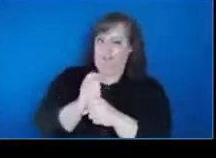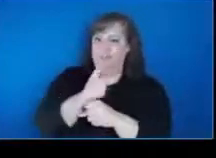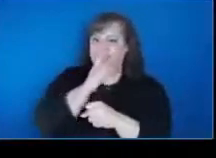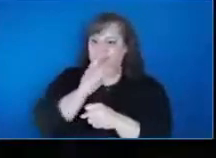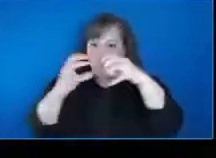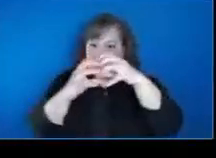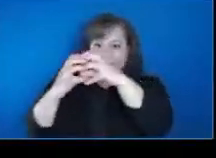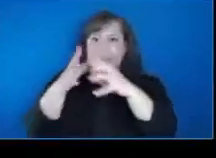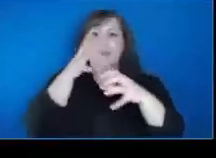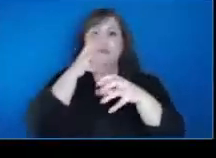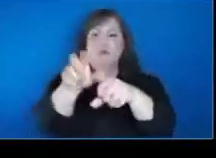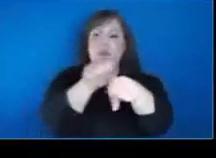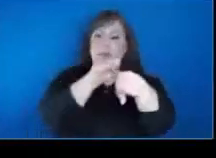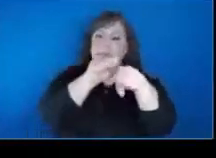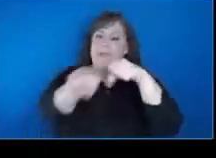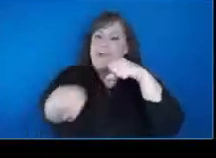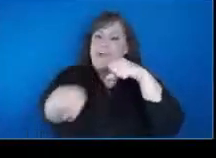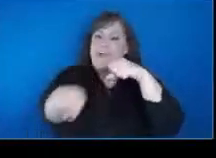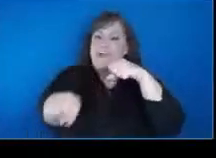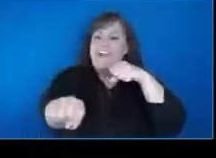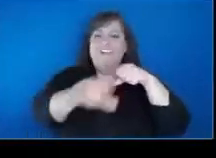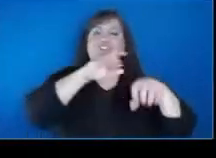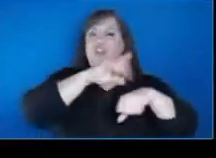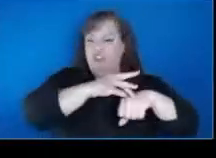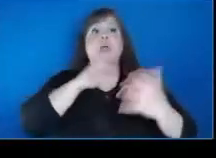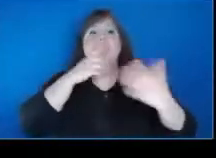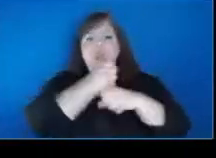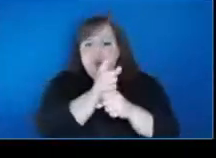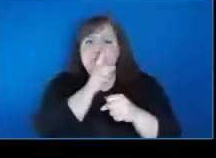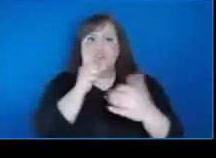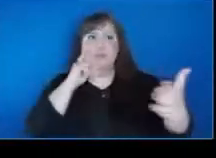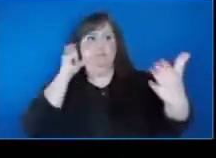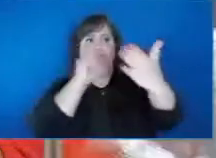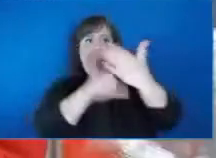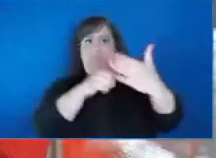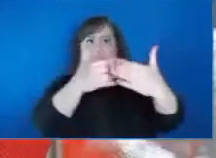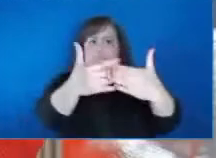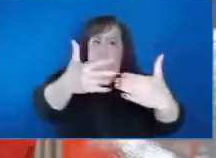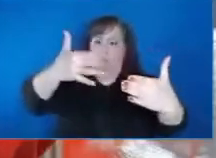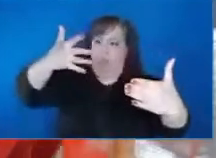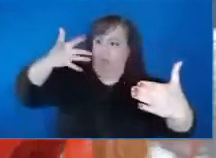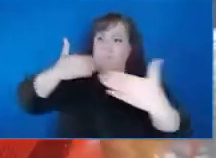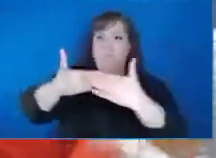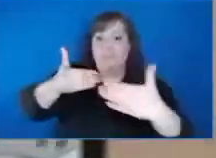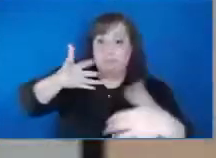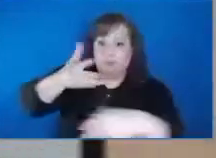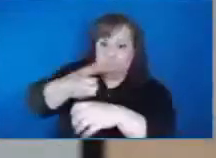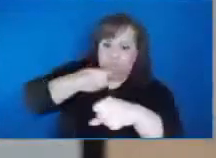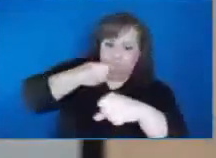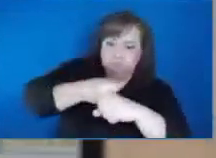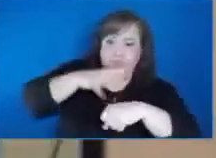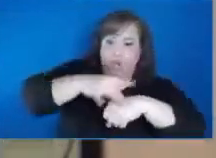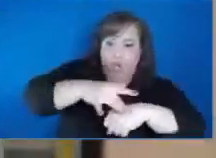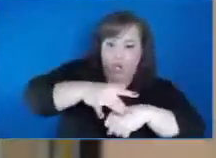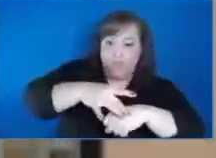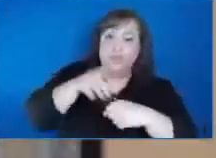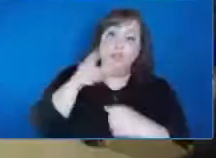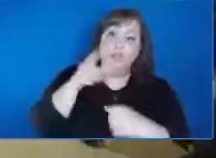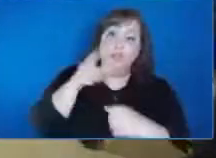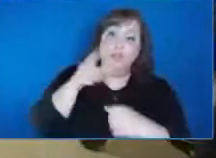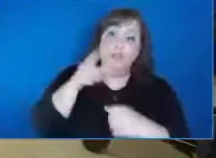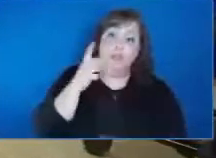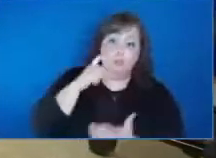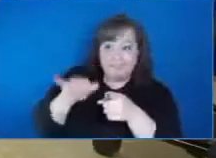is discovered well ahead of time before it might impact Earth. Behind me, you see the spacecraft. It's really cool to